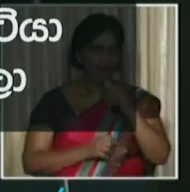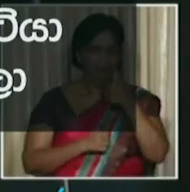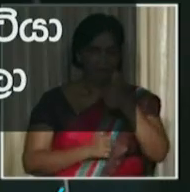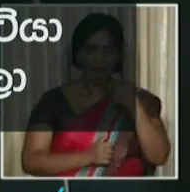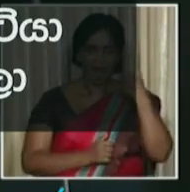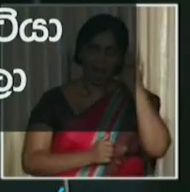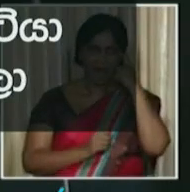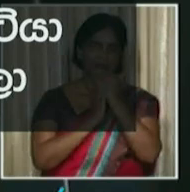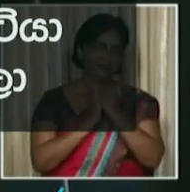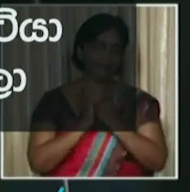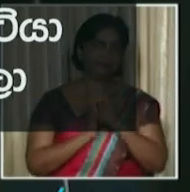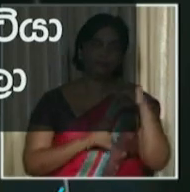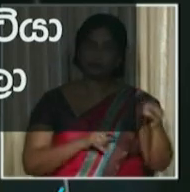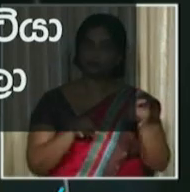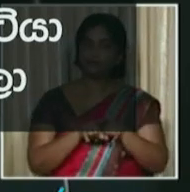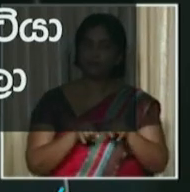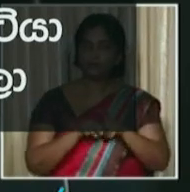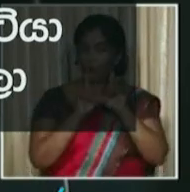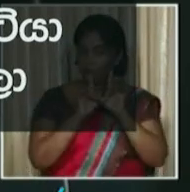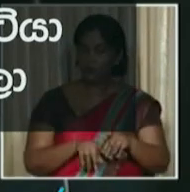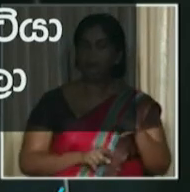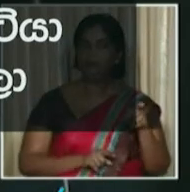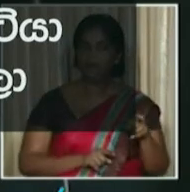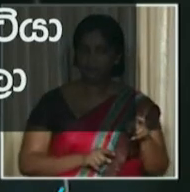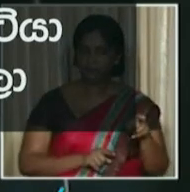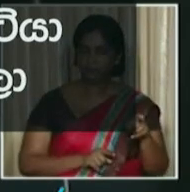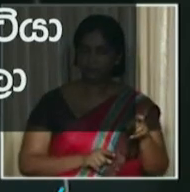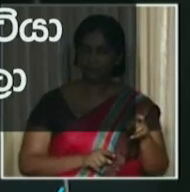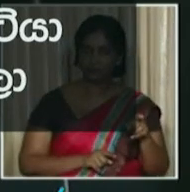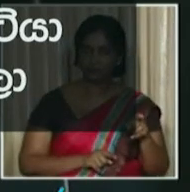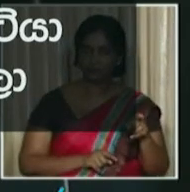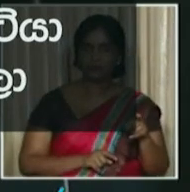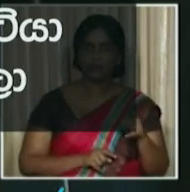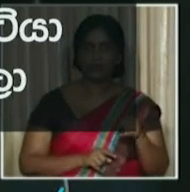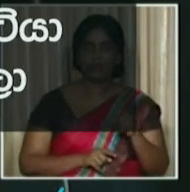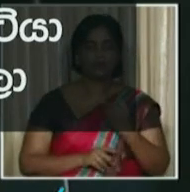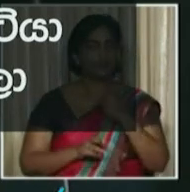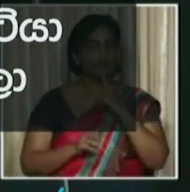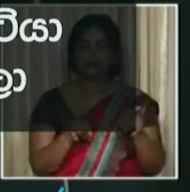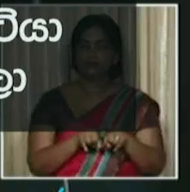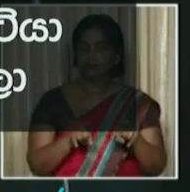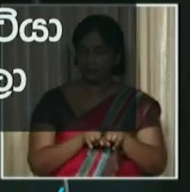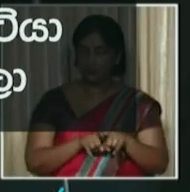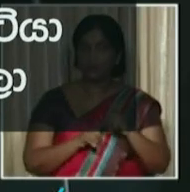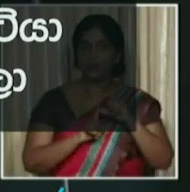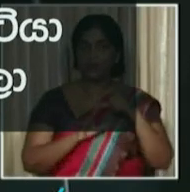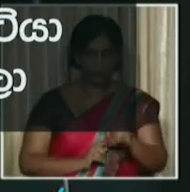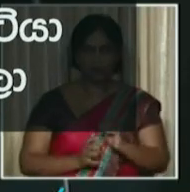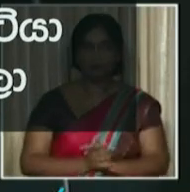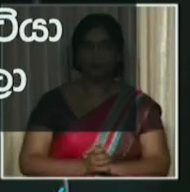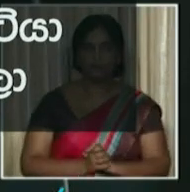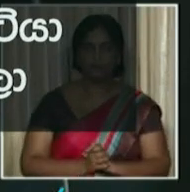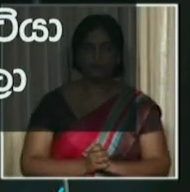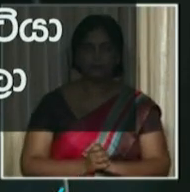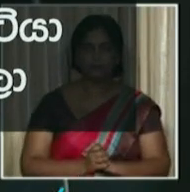professor attached to the Faculty of Applied Sciences from Sri Jayawardhana University had been in the forefront, spreading the